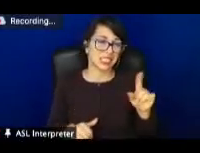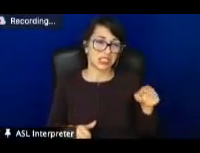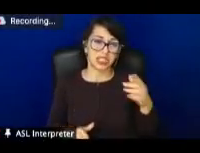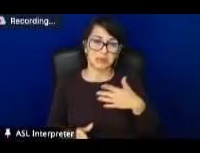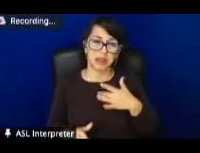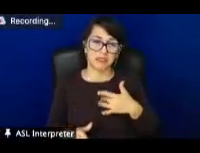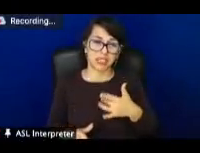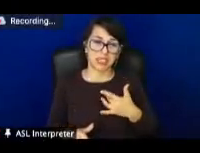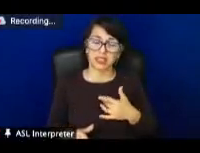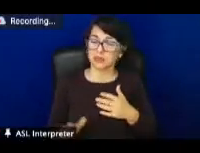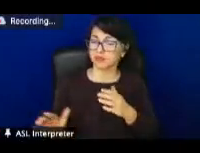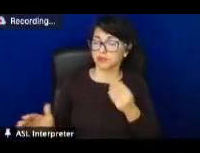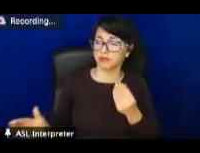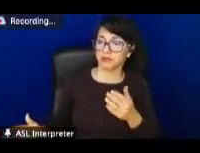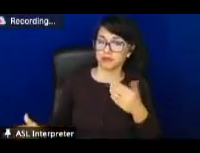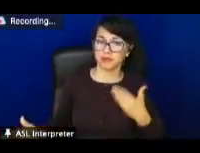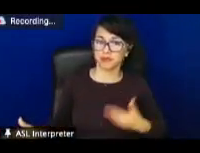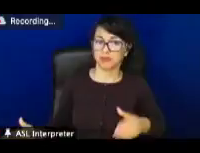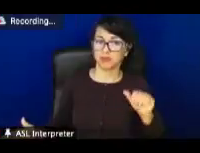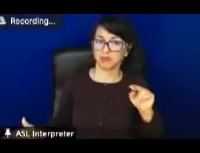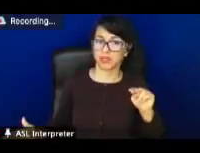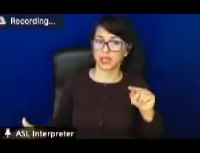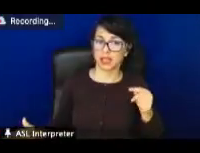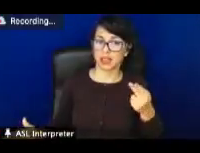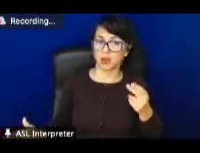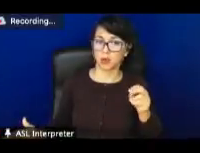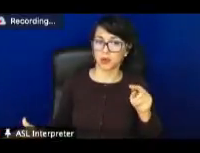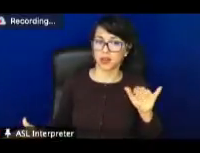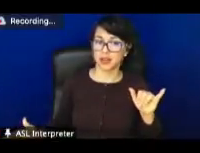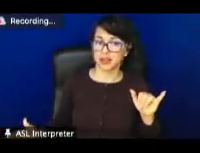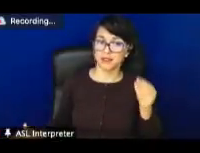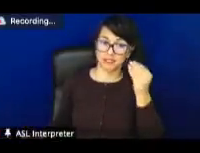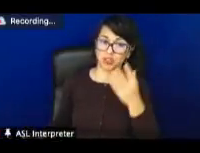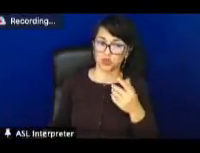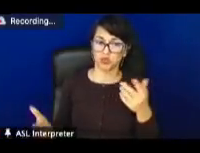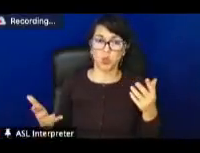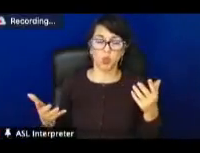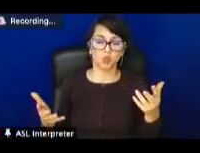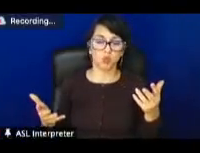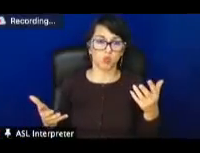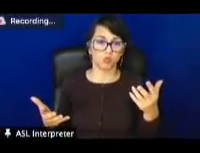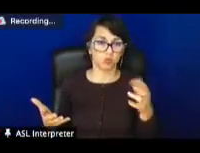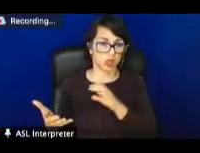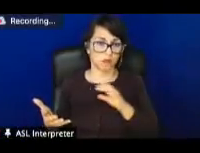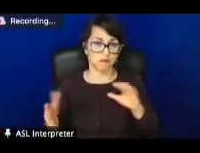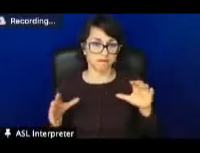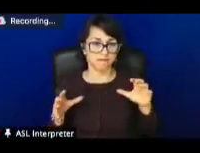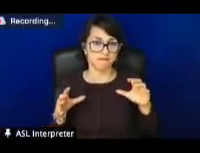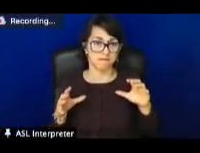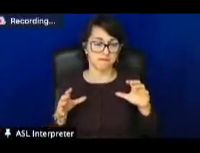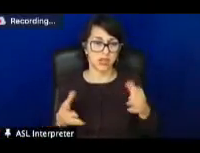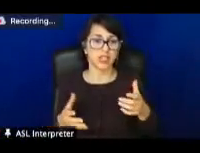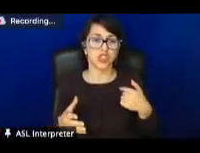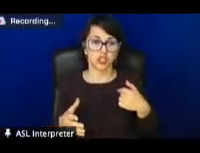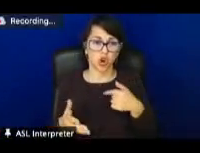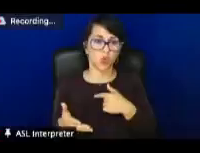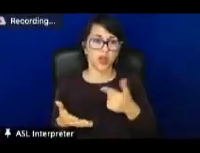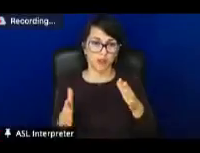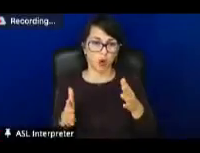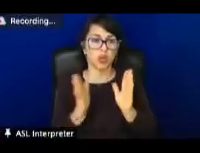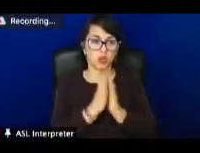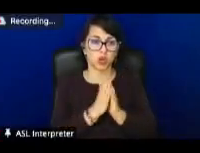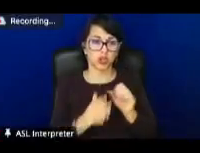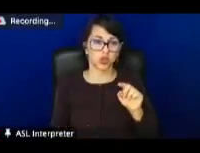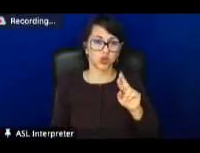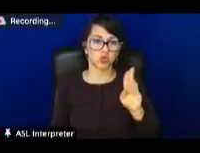Anthony. We've already, the commission has already requested Strumwasser to file suit